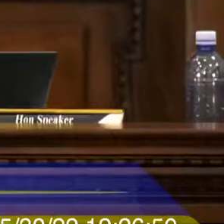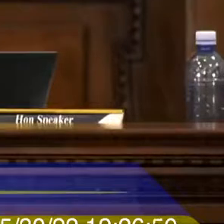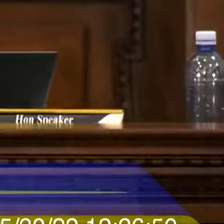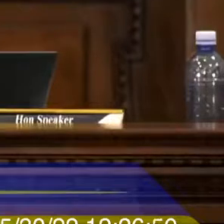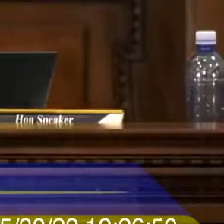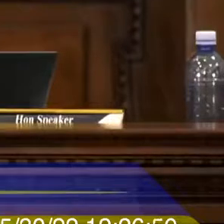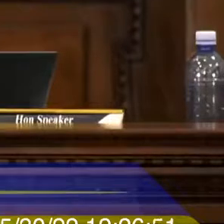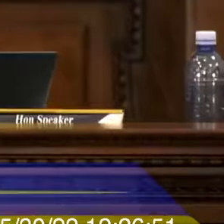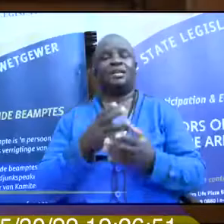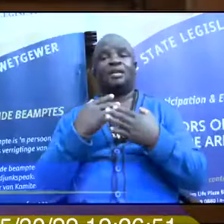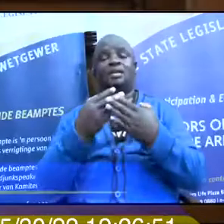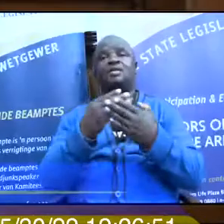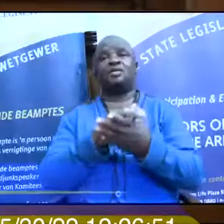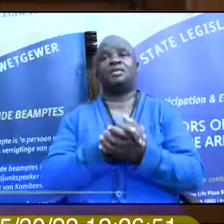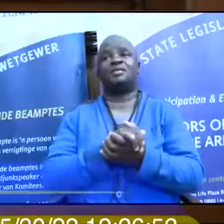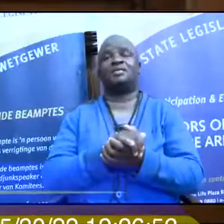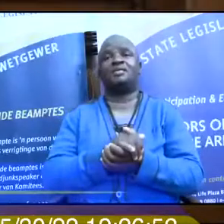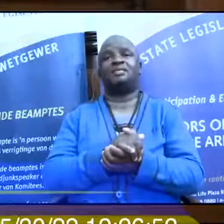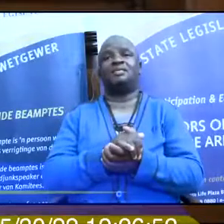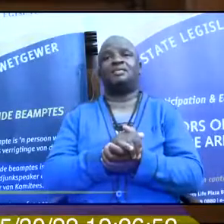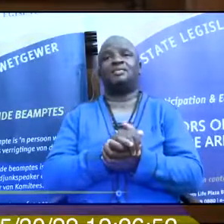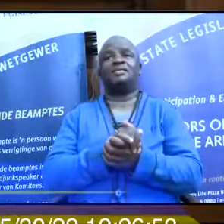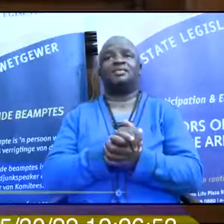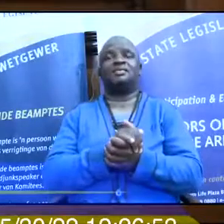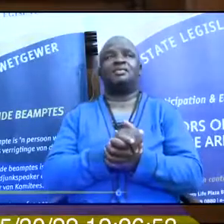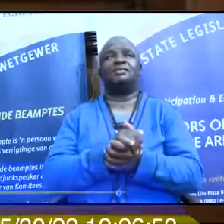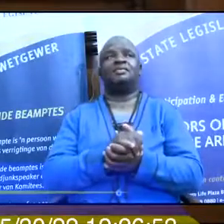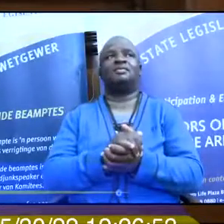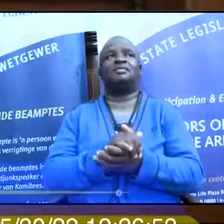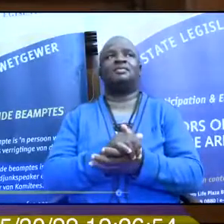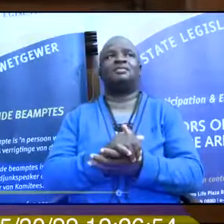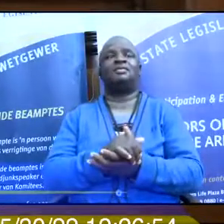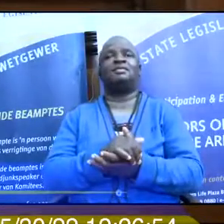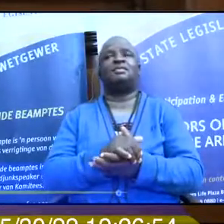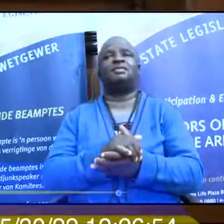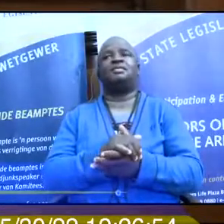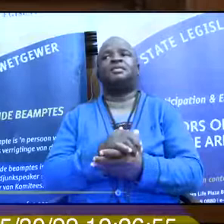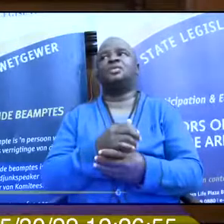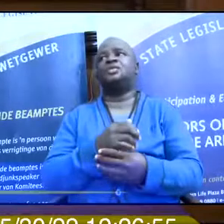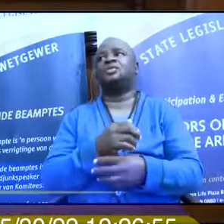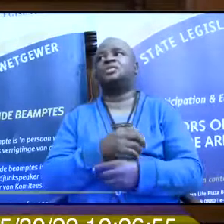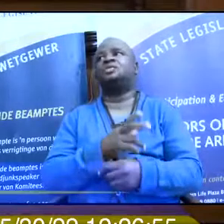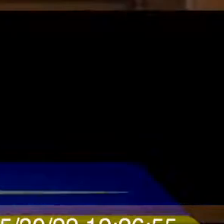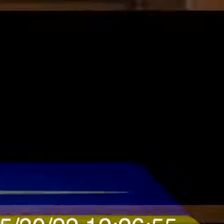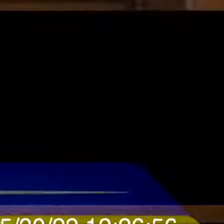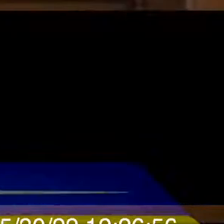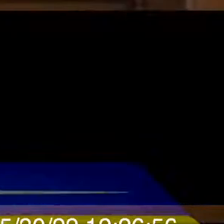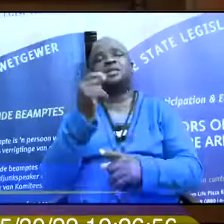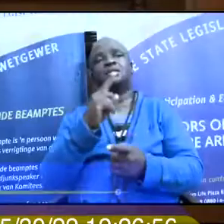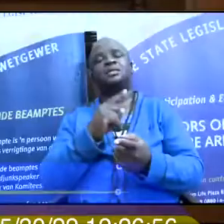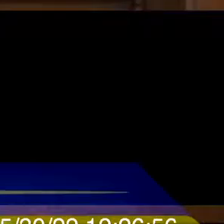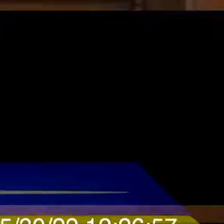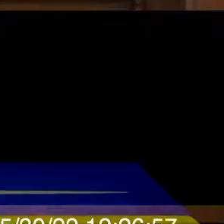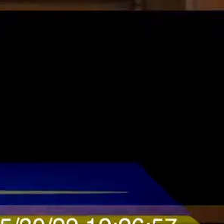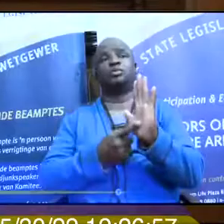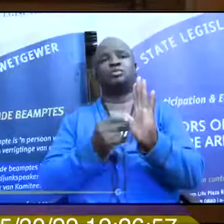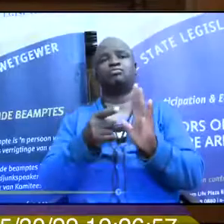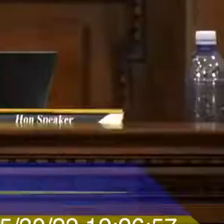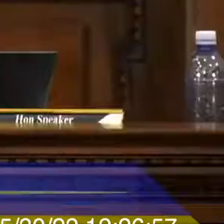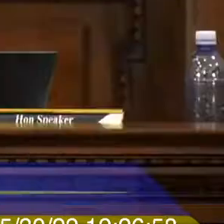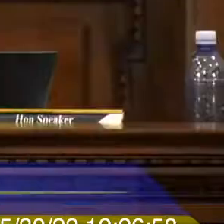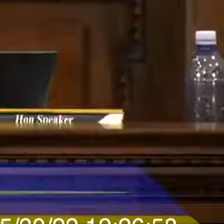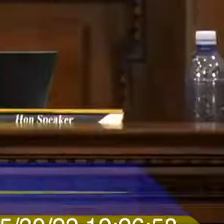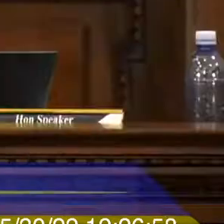yeah no thank you very much the first positive sign of this workers parliament i think is the confirmation